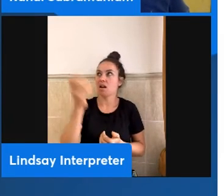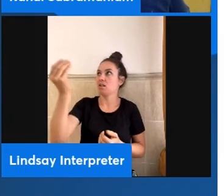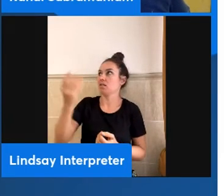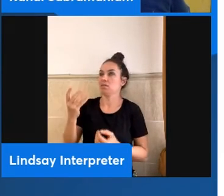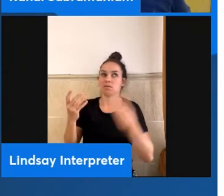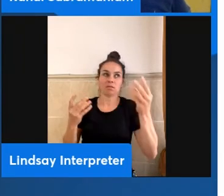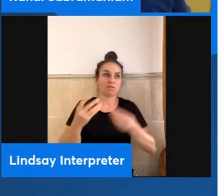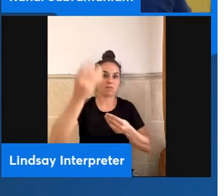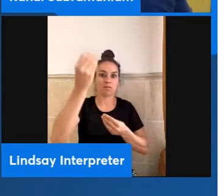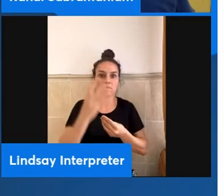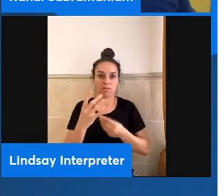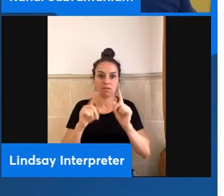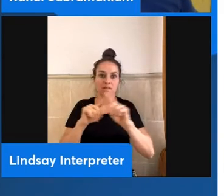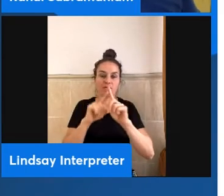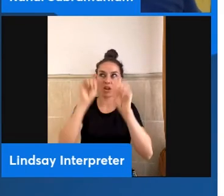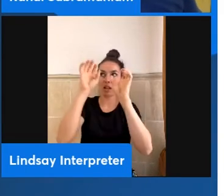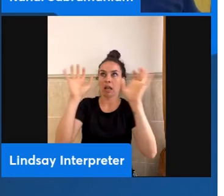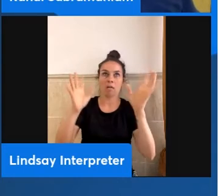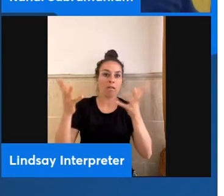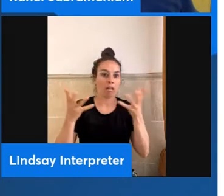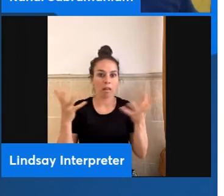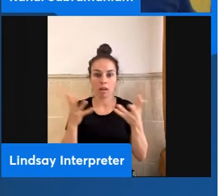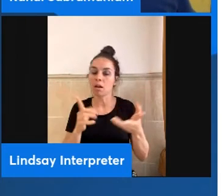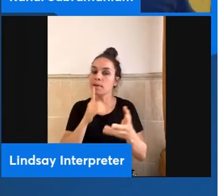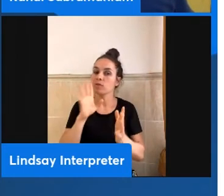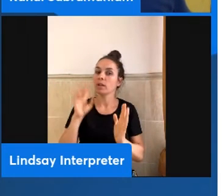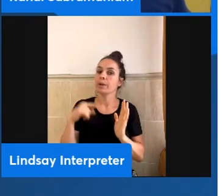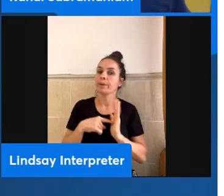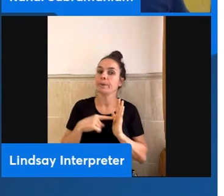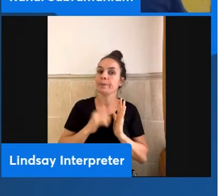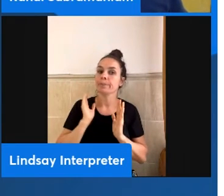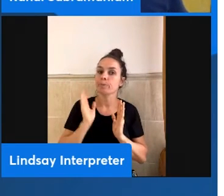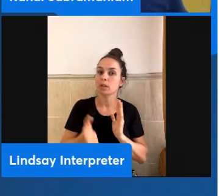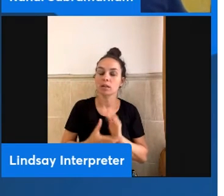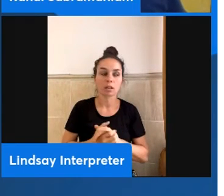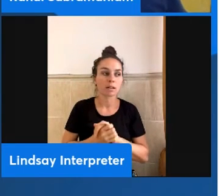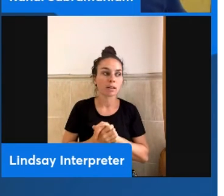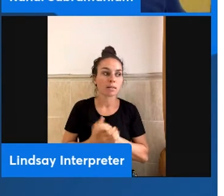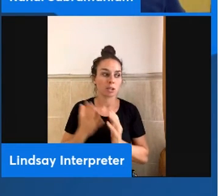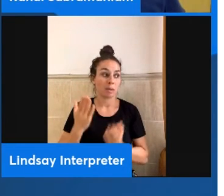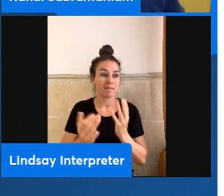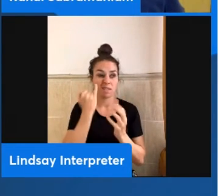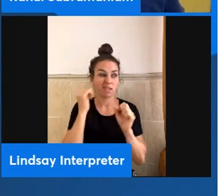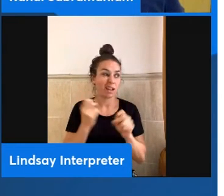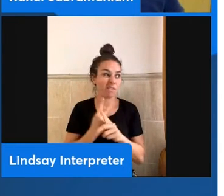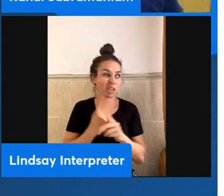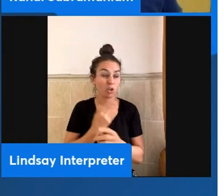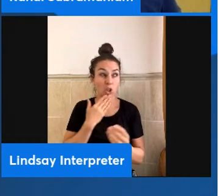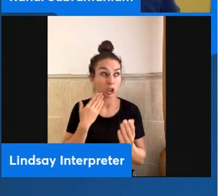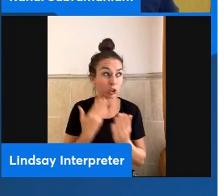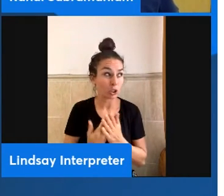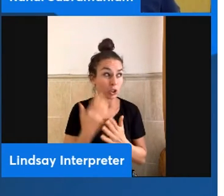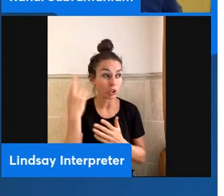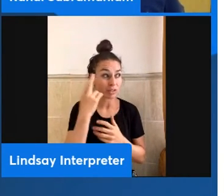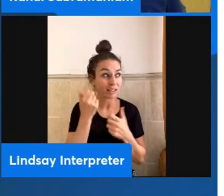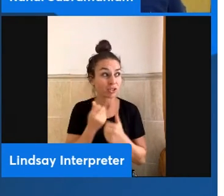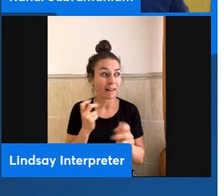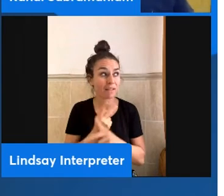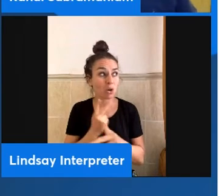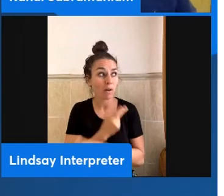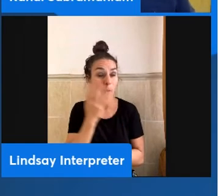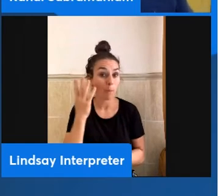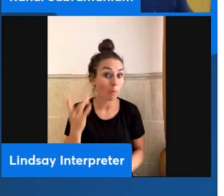because, like you said, the bills will hurt unless you can think of a really good reason why you need to do this. But just make